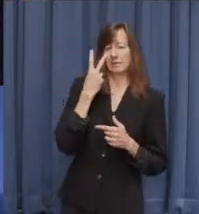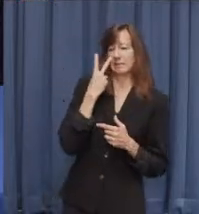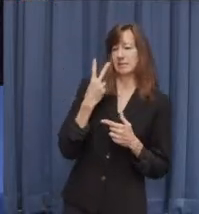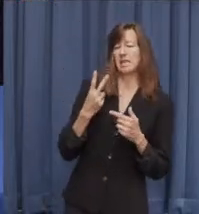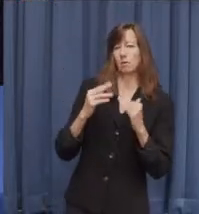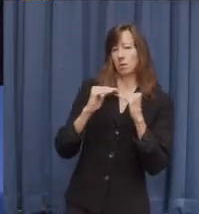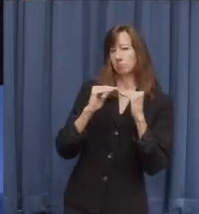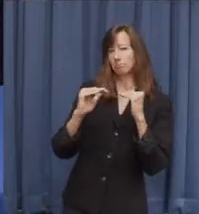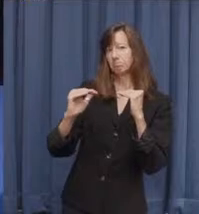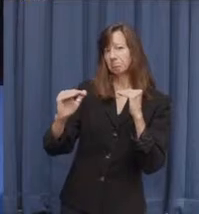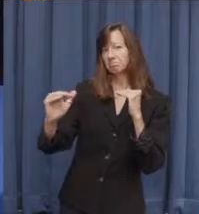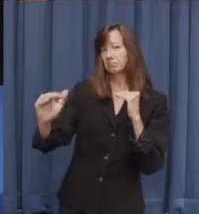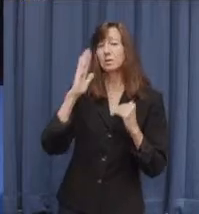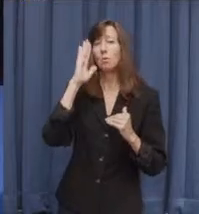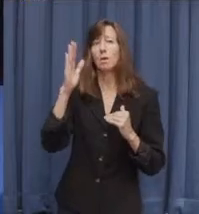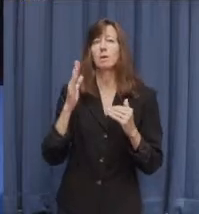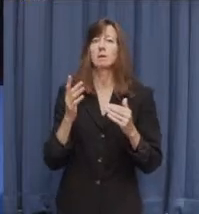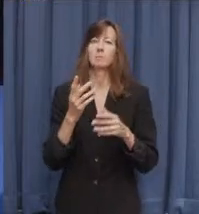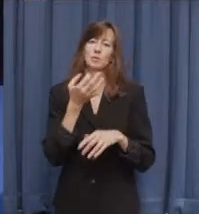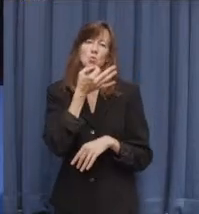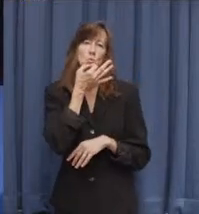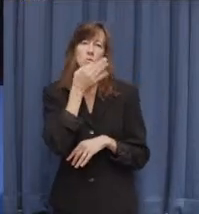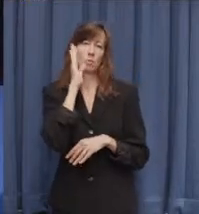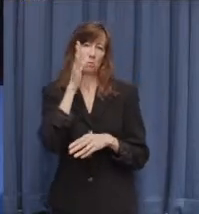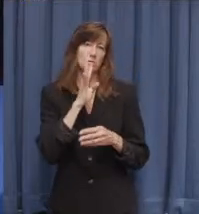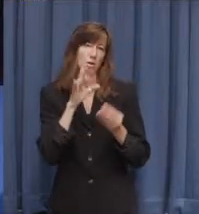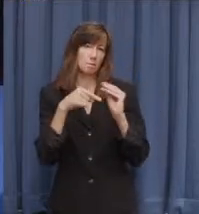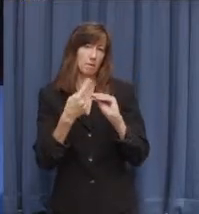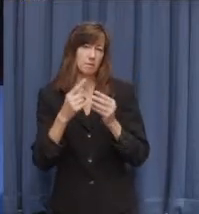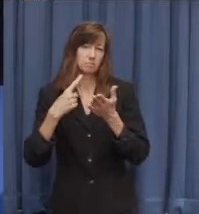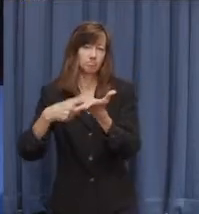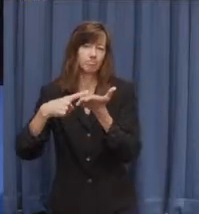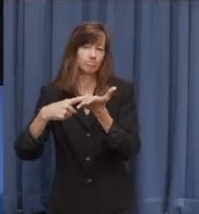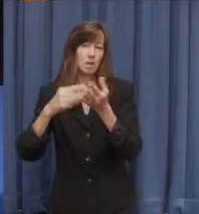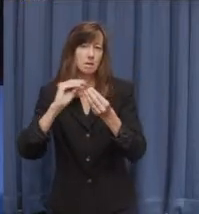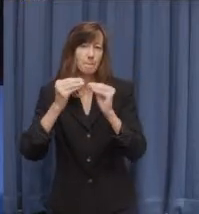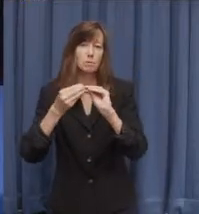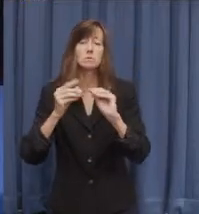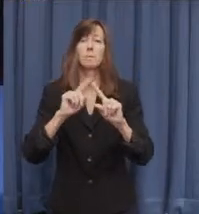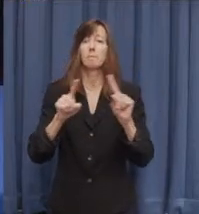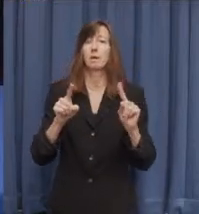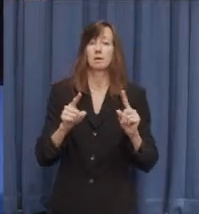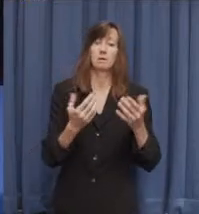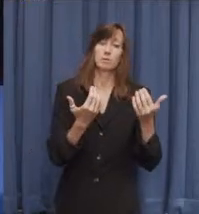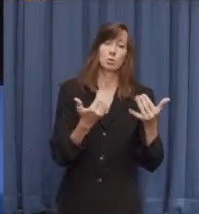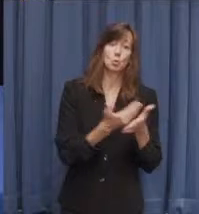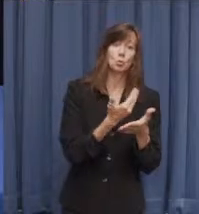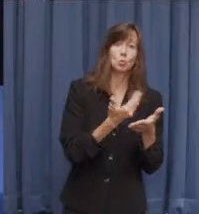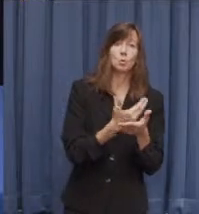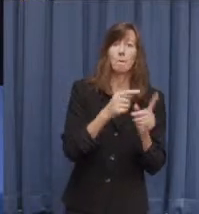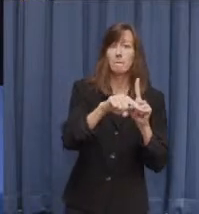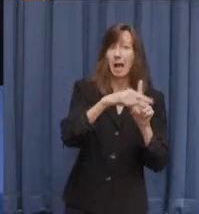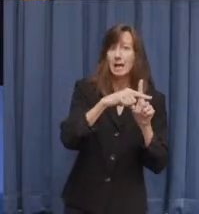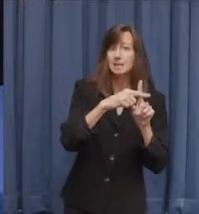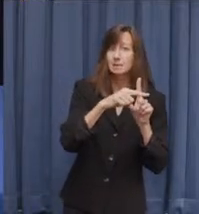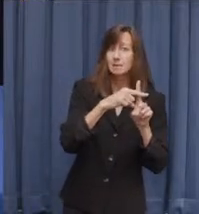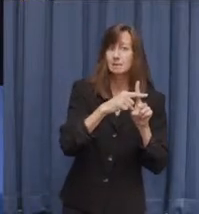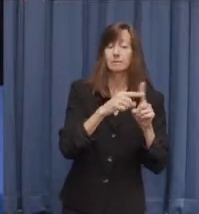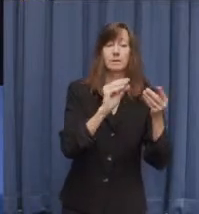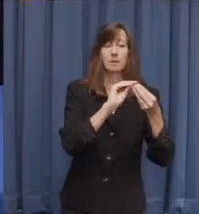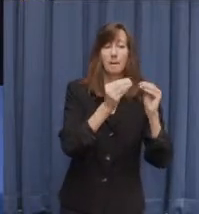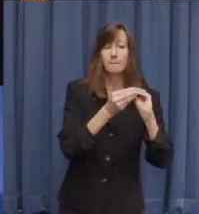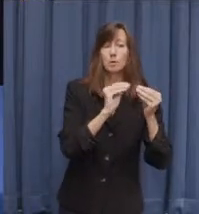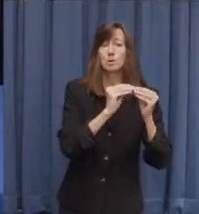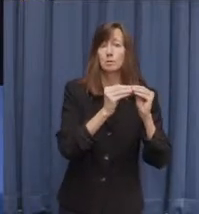a moment, but back now below that 1% of new positive rate for 72, actually for 96